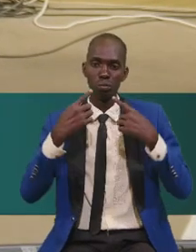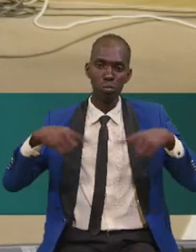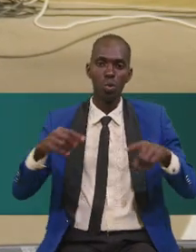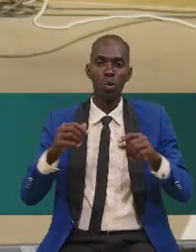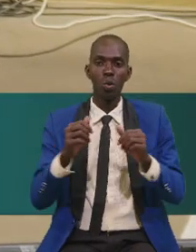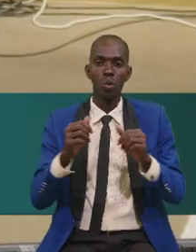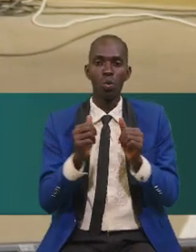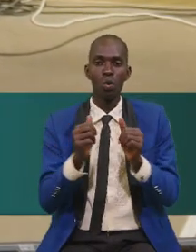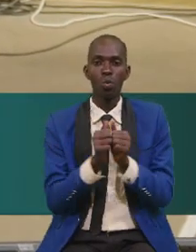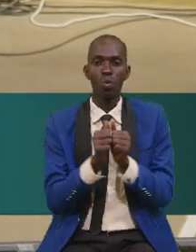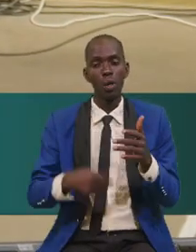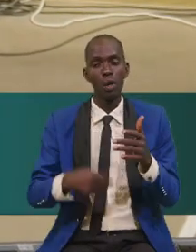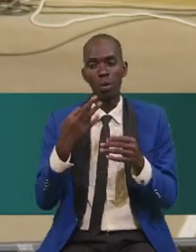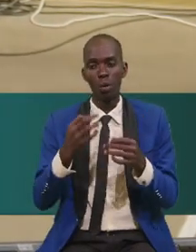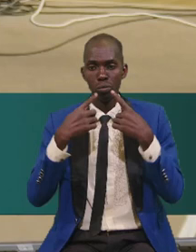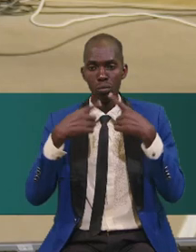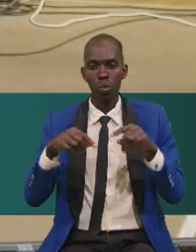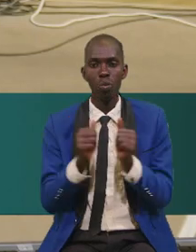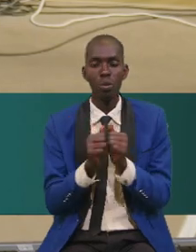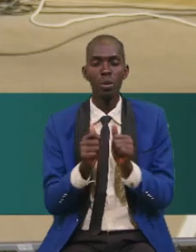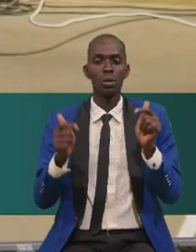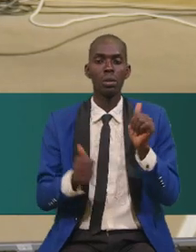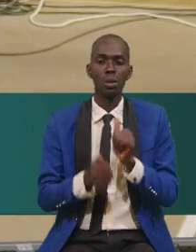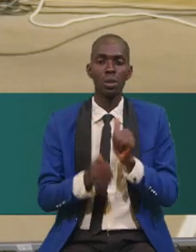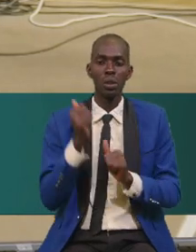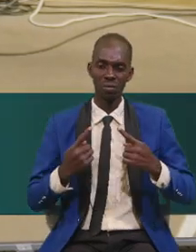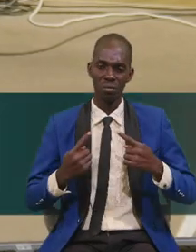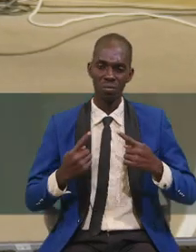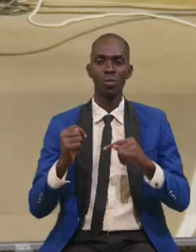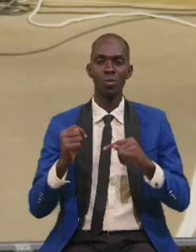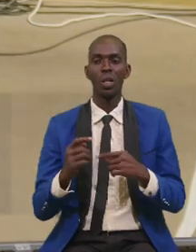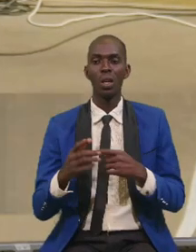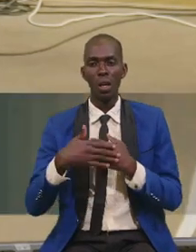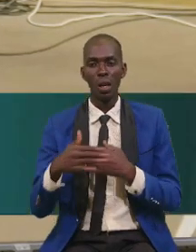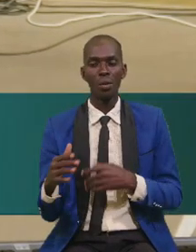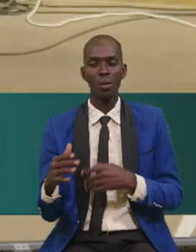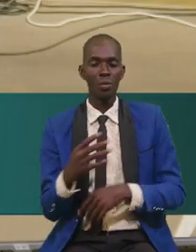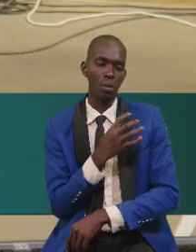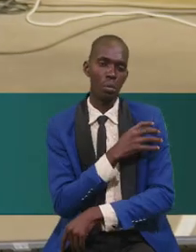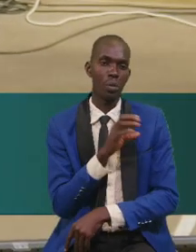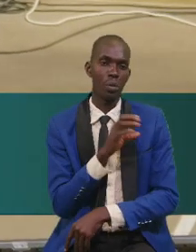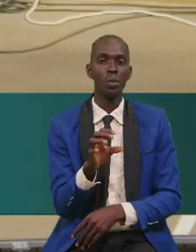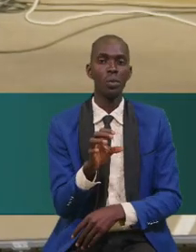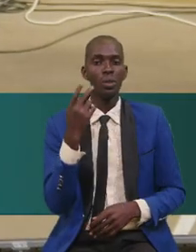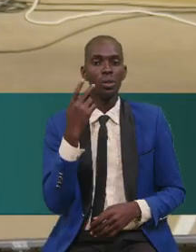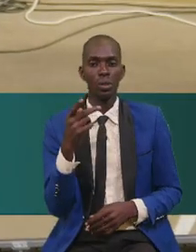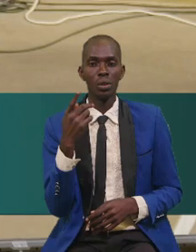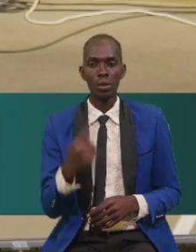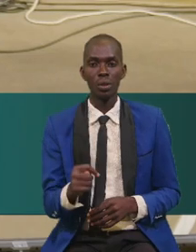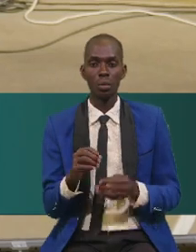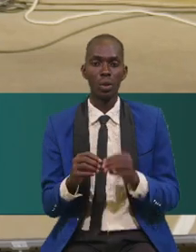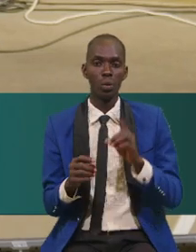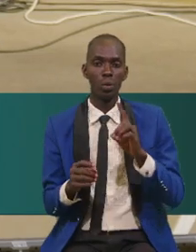empowerment. Look at three things here. Number one, the passion and the pursuit of his latter day